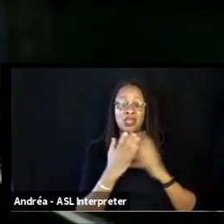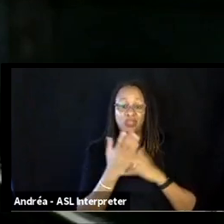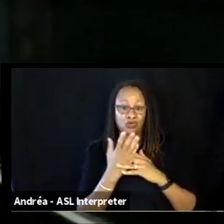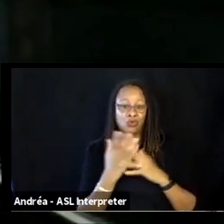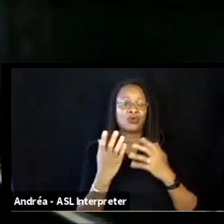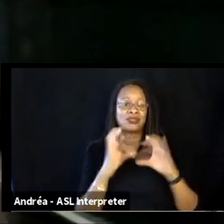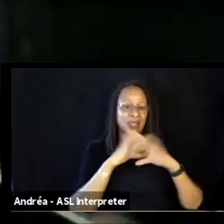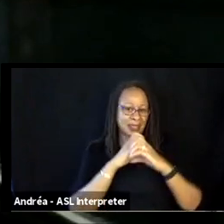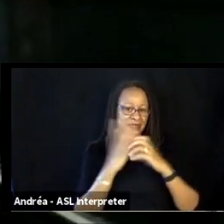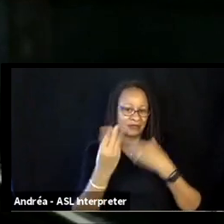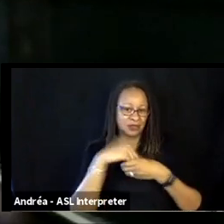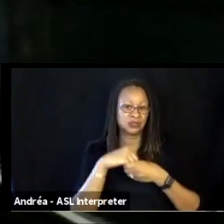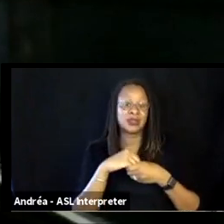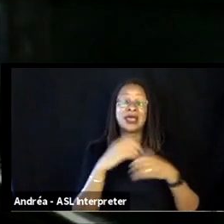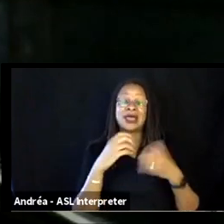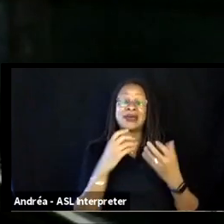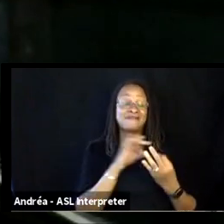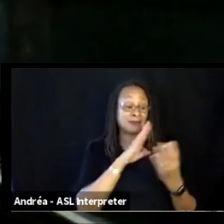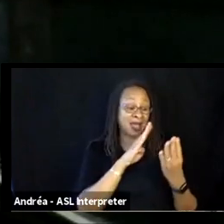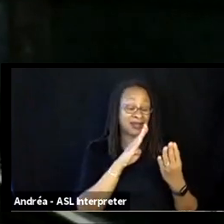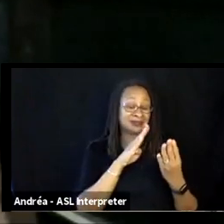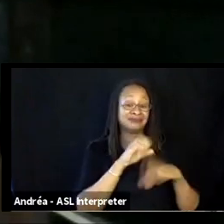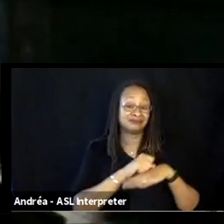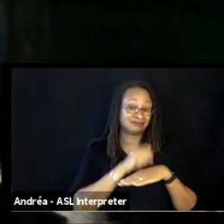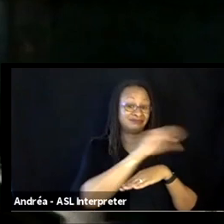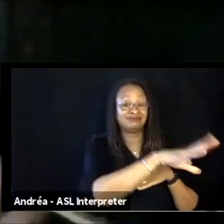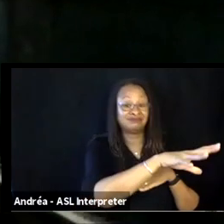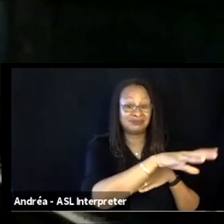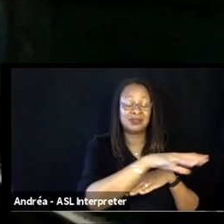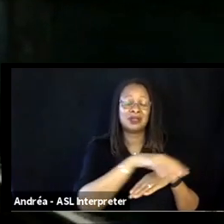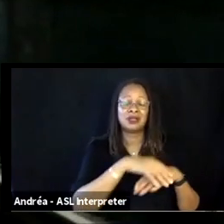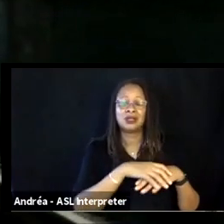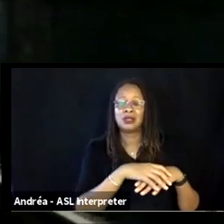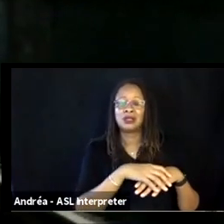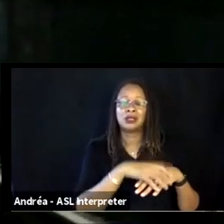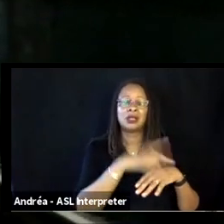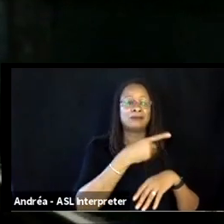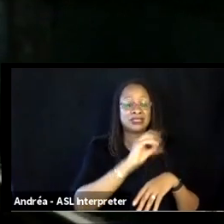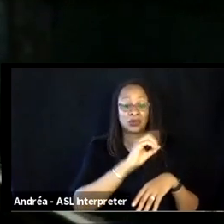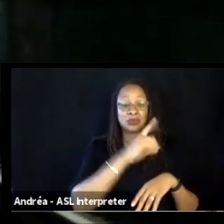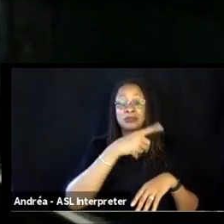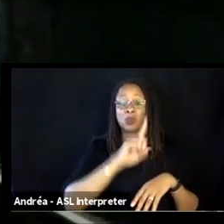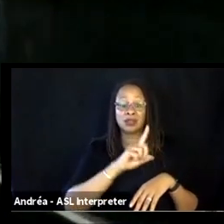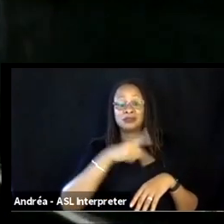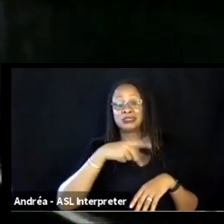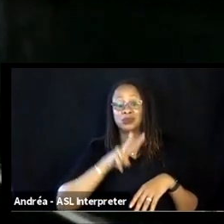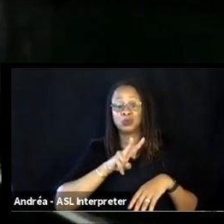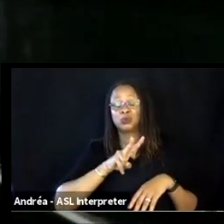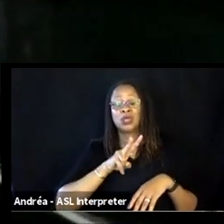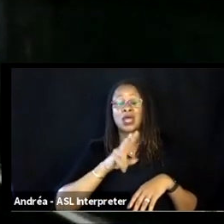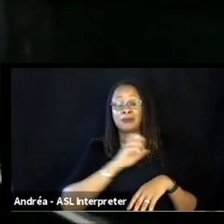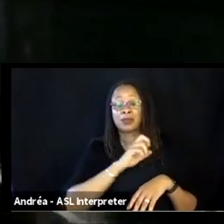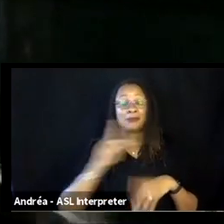inclusion. We then provide feedback, prioritized feedback, P0s, P1s, P2s, and we bring that back to